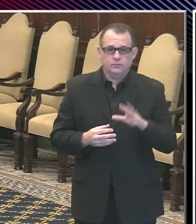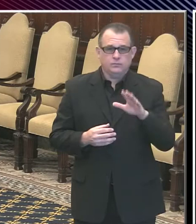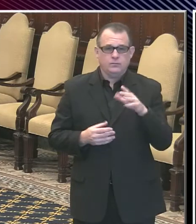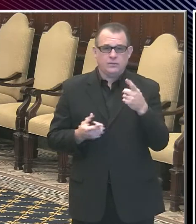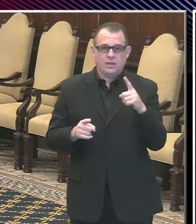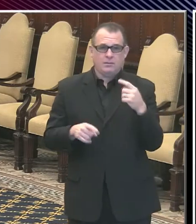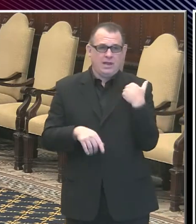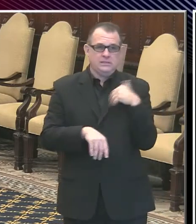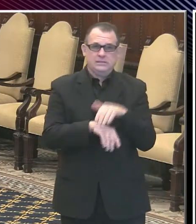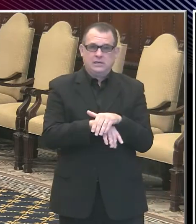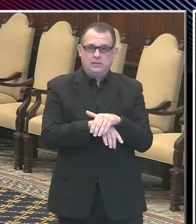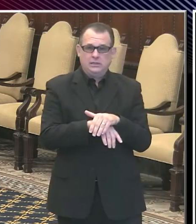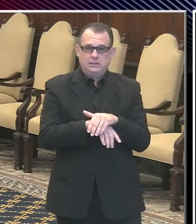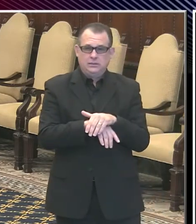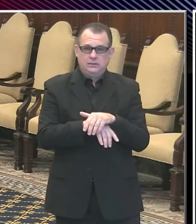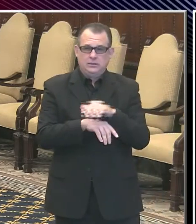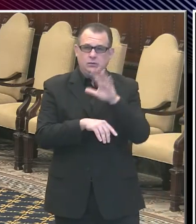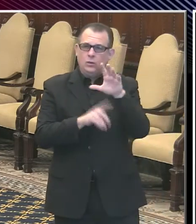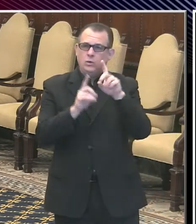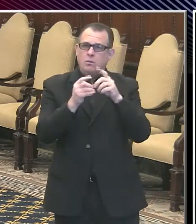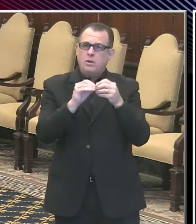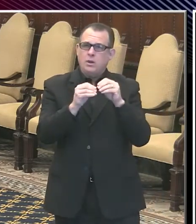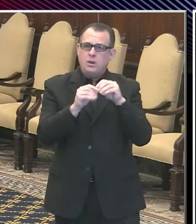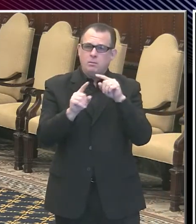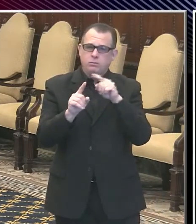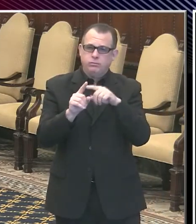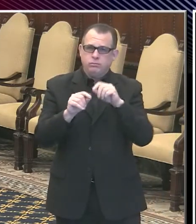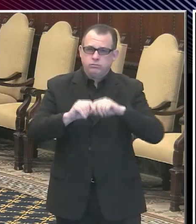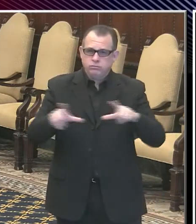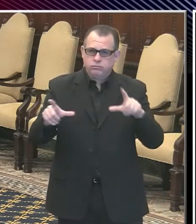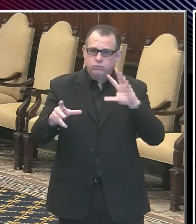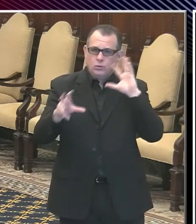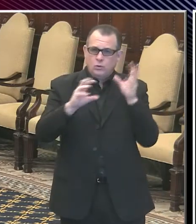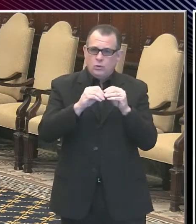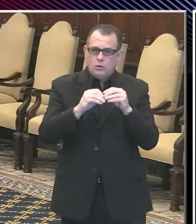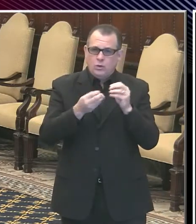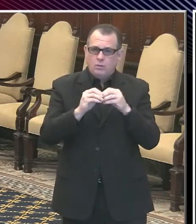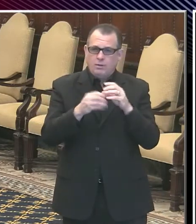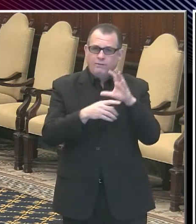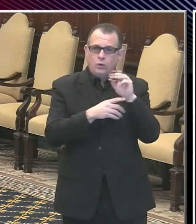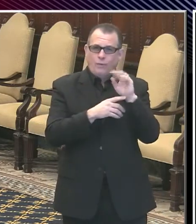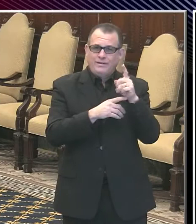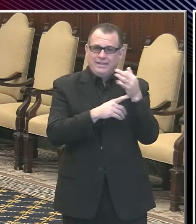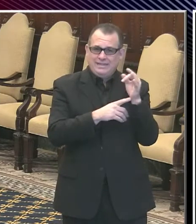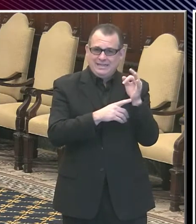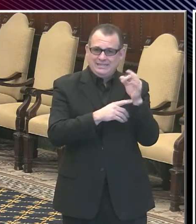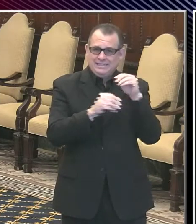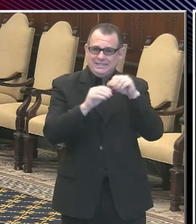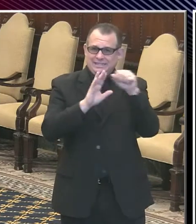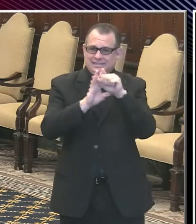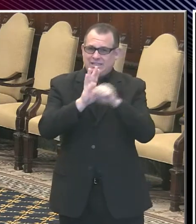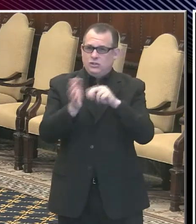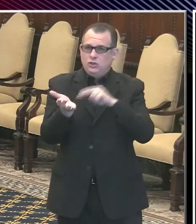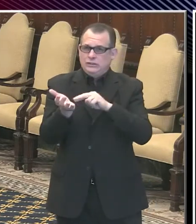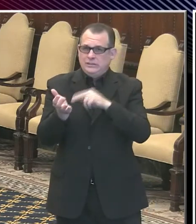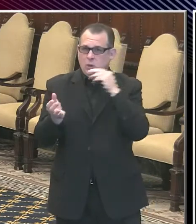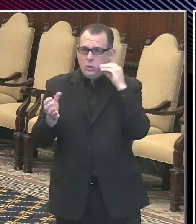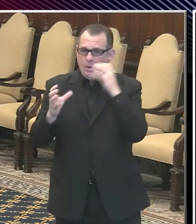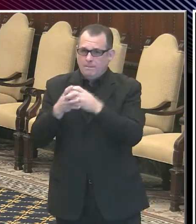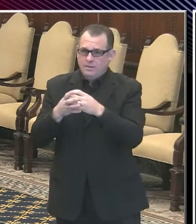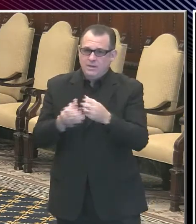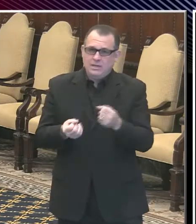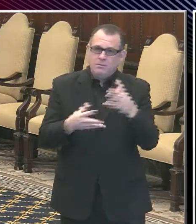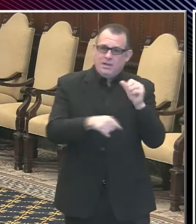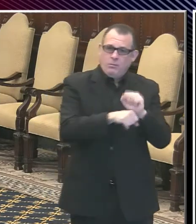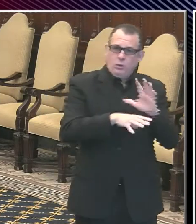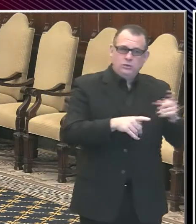released total numbers of COVID-19 cases in the state's nursing homes and number of employees